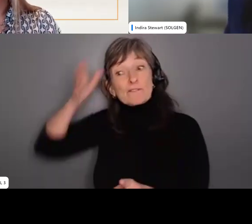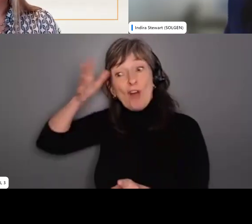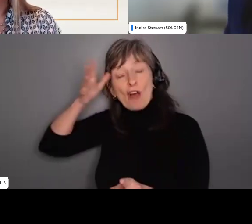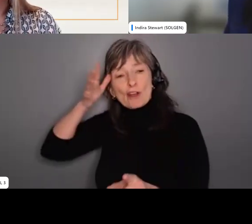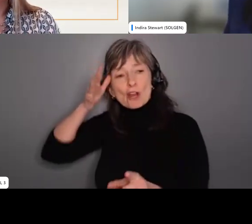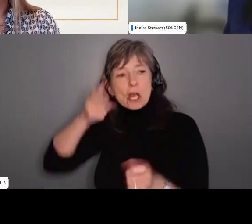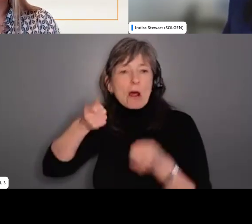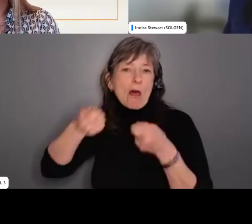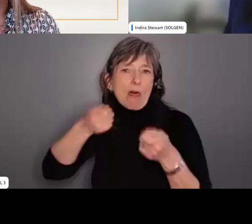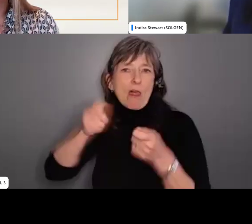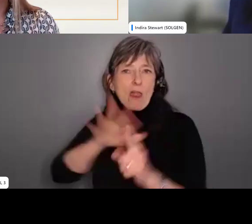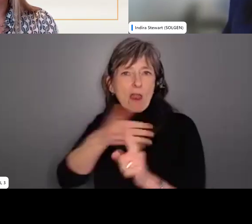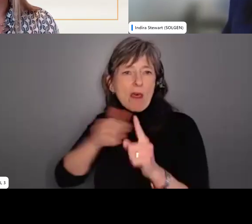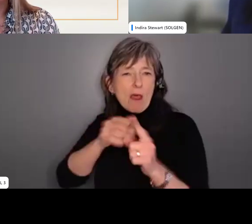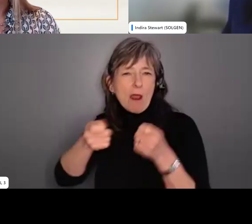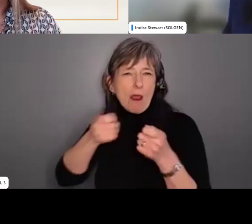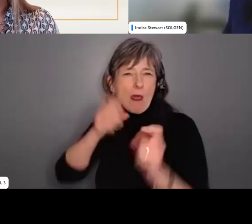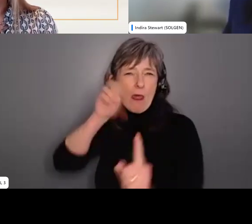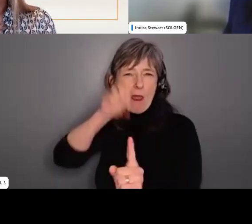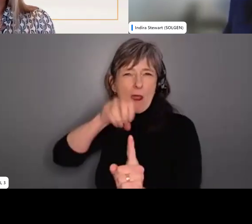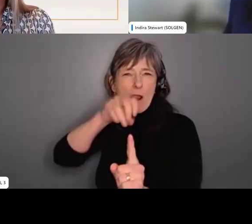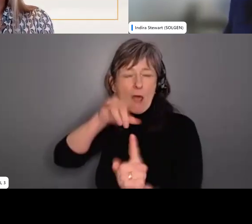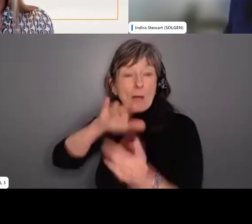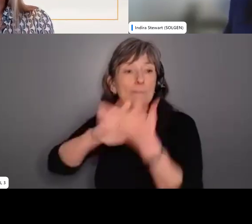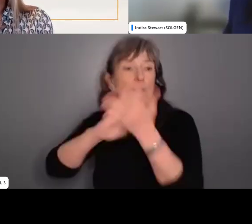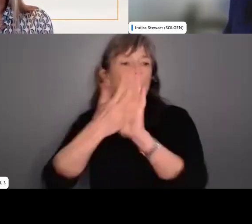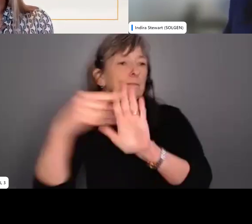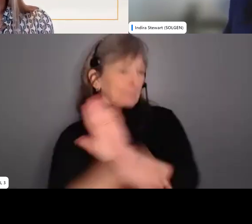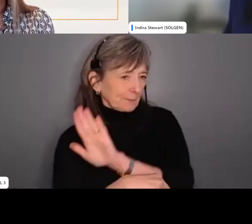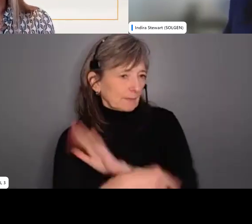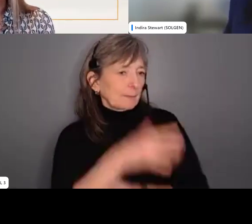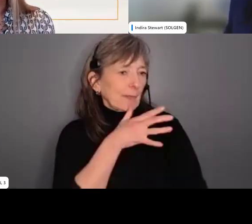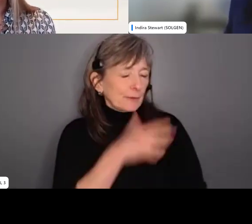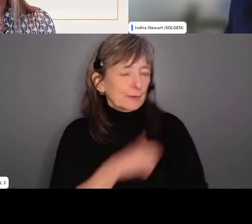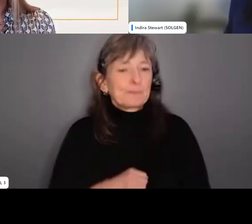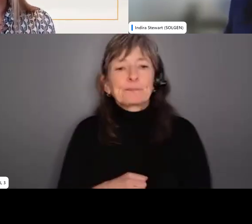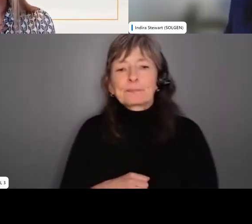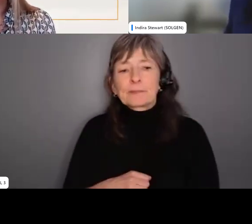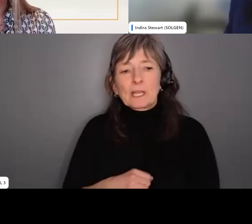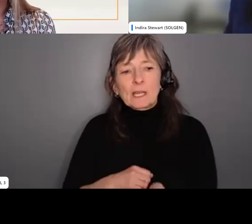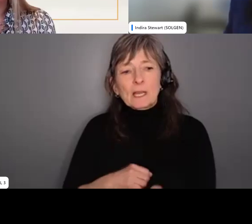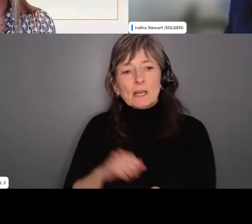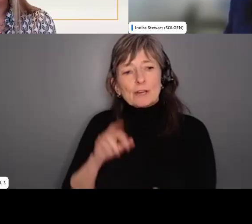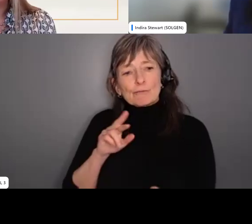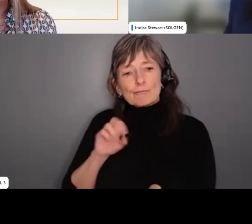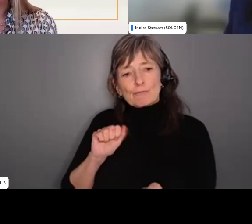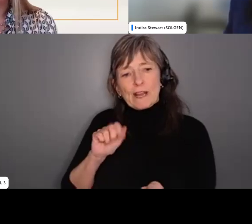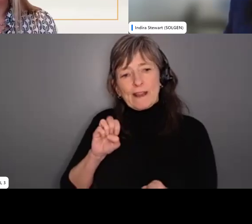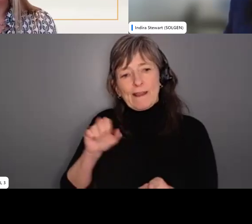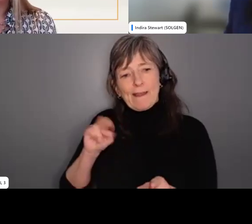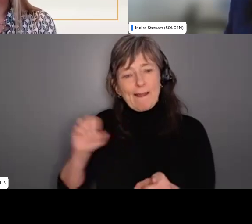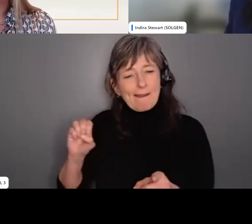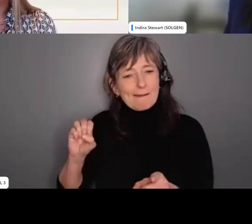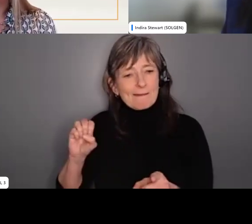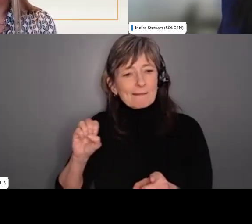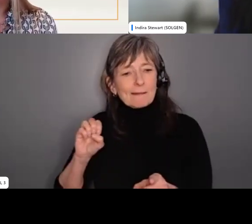the perpetrator. I think the family violence statistical report that comes out yearly identifies some